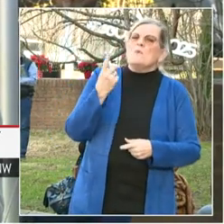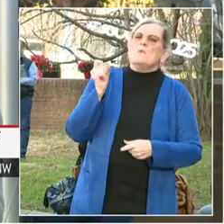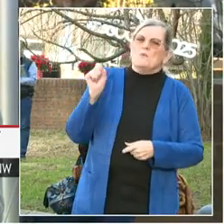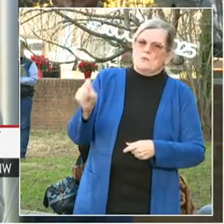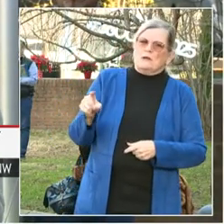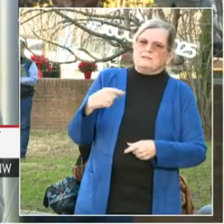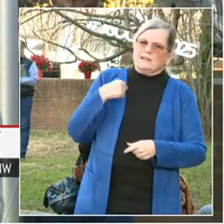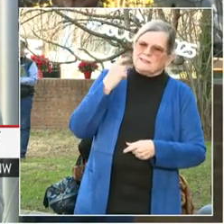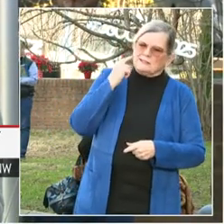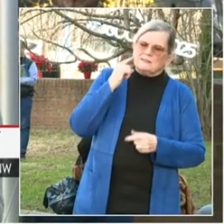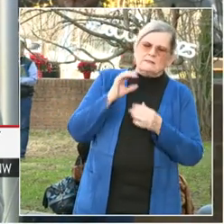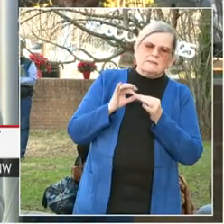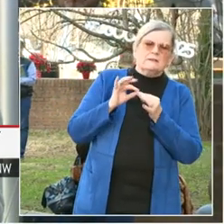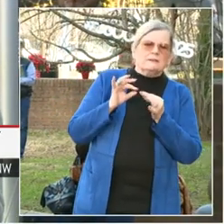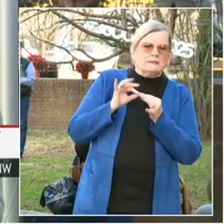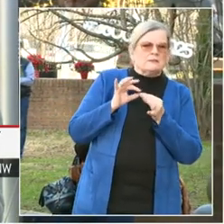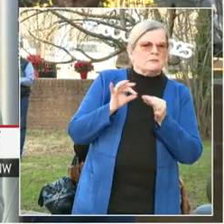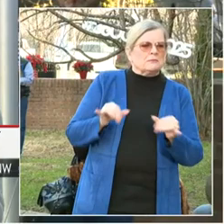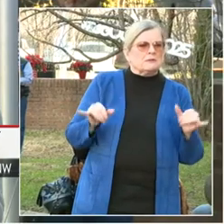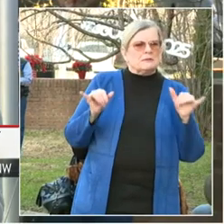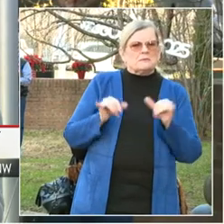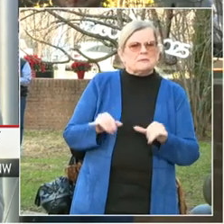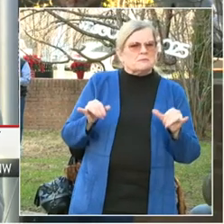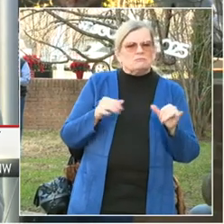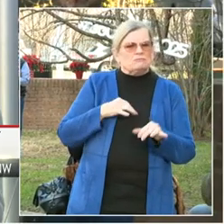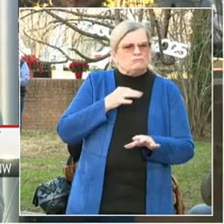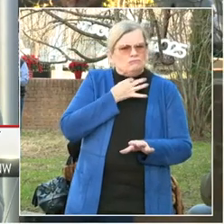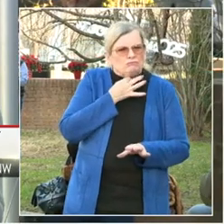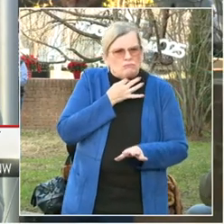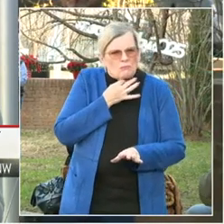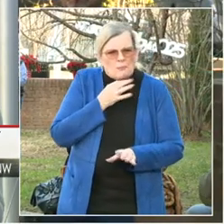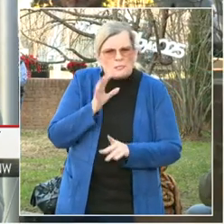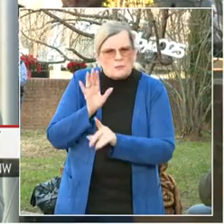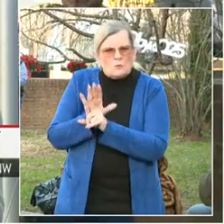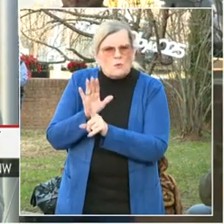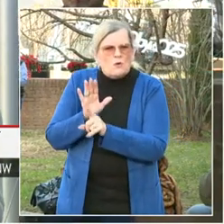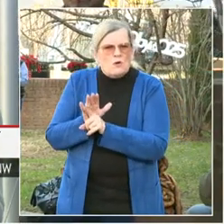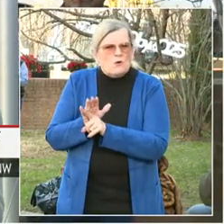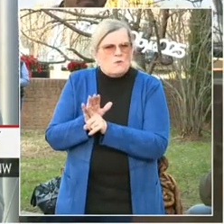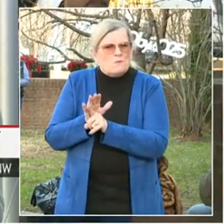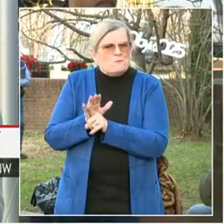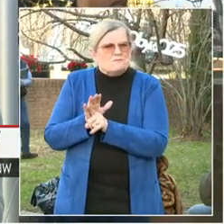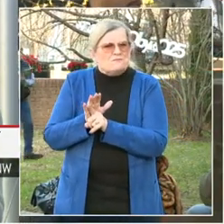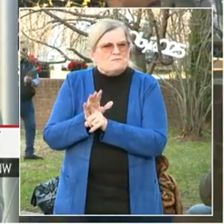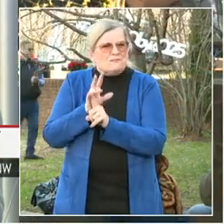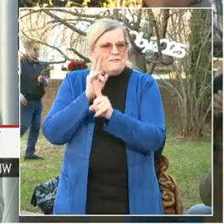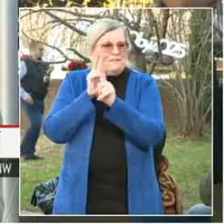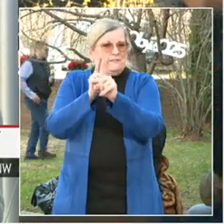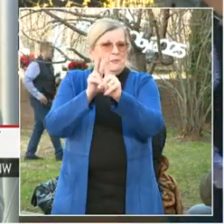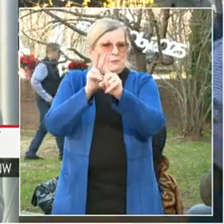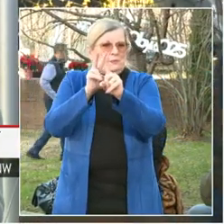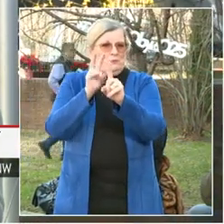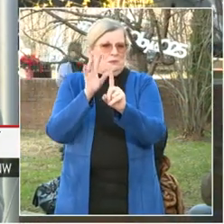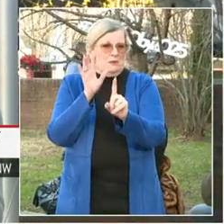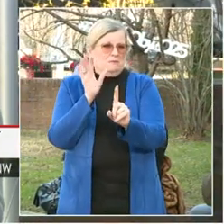is what's your view of what our fair share of the